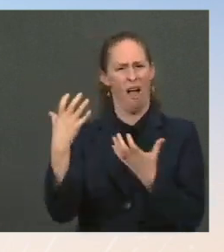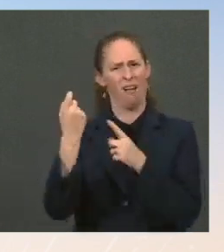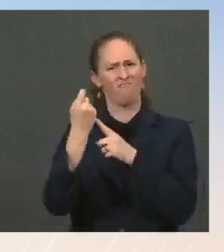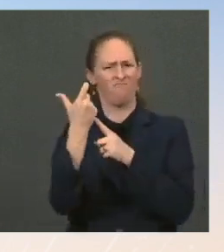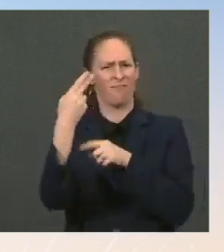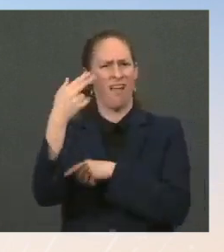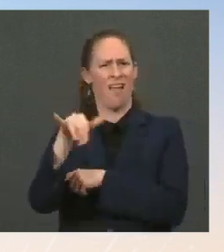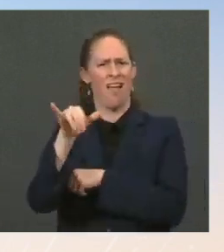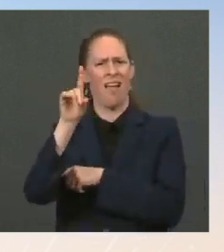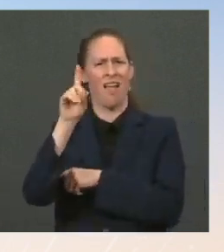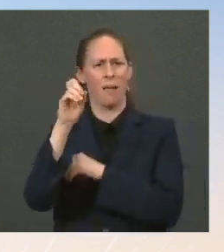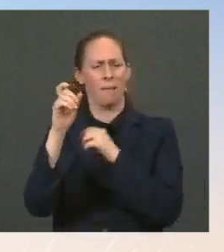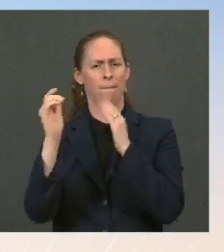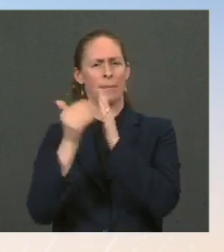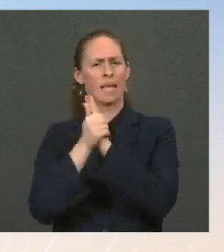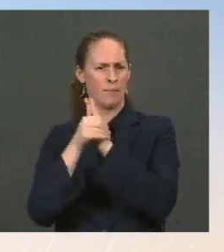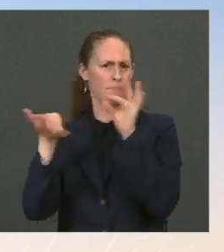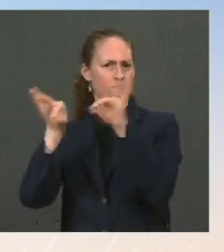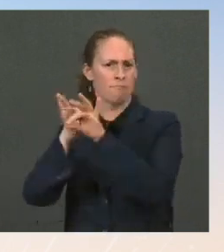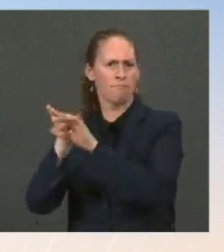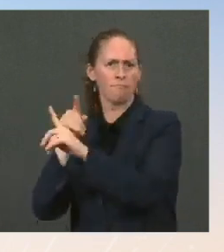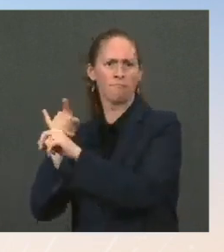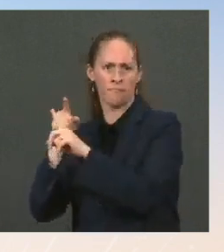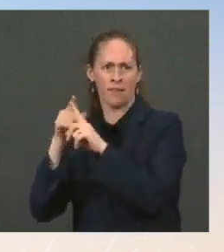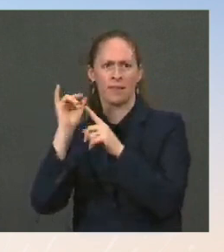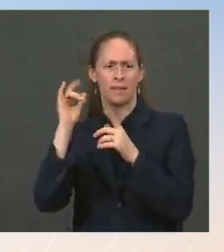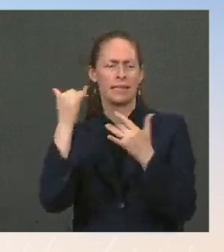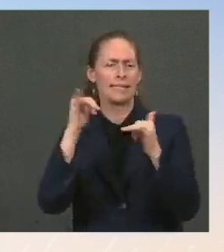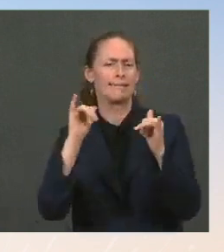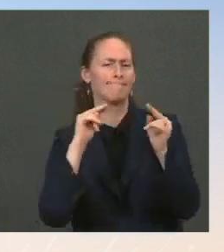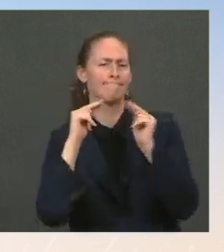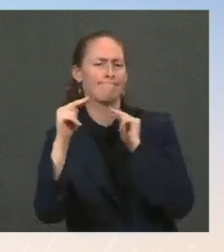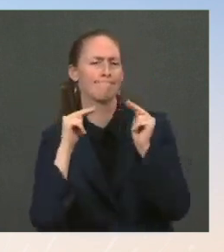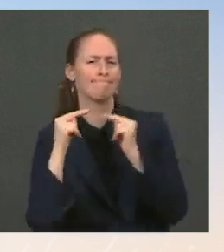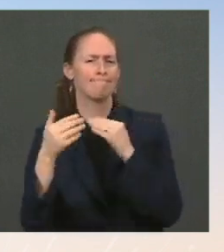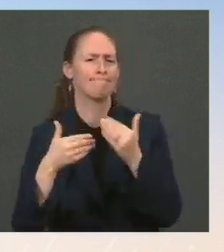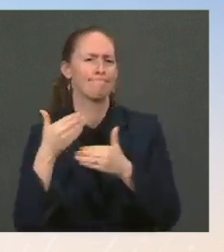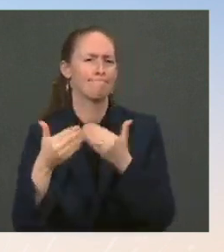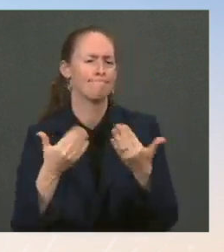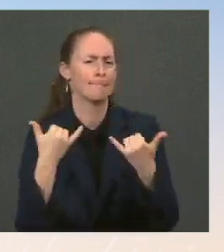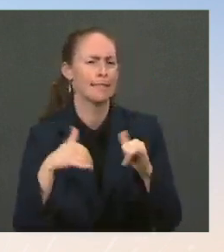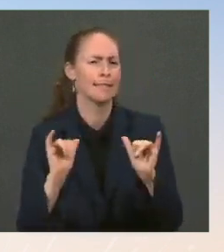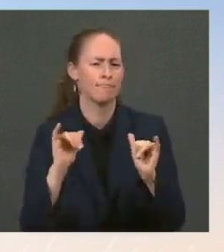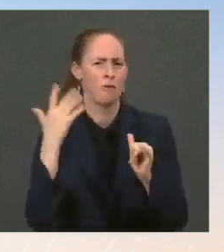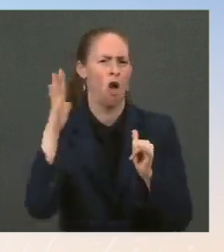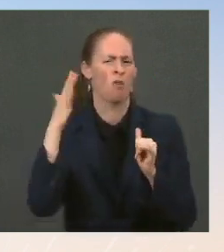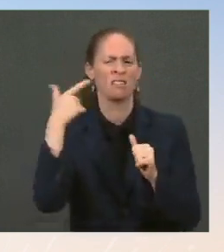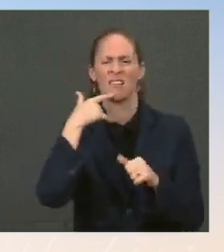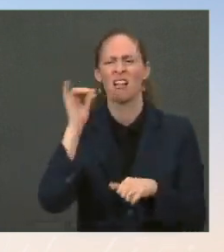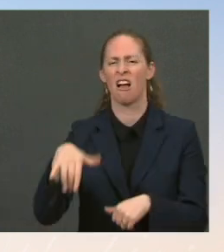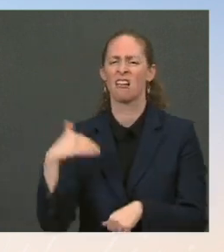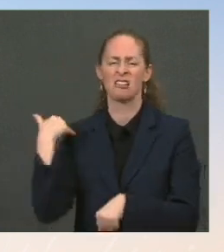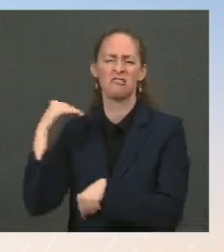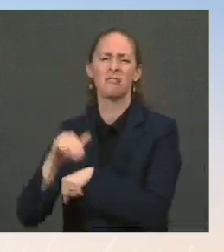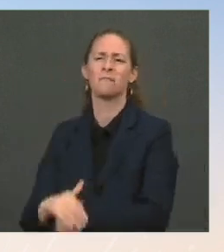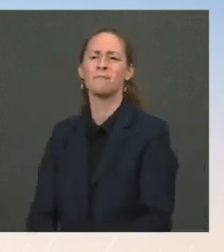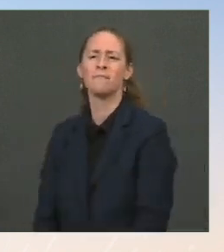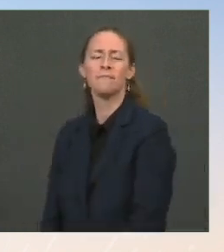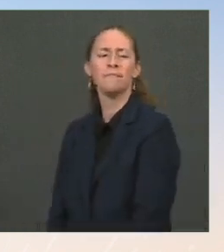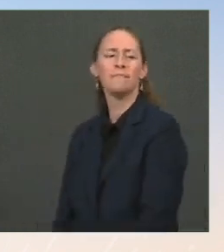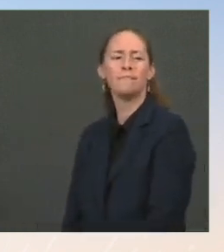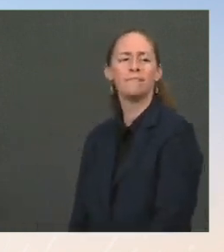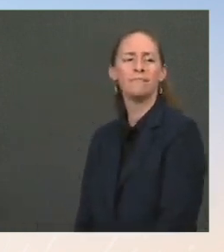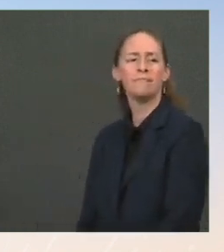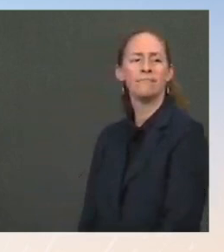his position. This is a package that's still being negotiated, and he said that much last night as well. Go ahead. Just confirming what you told Peter, the president, when he